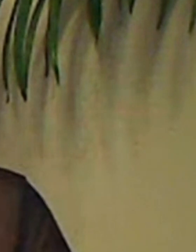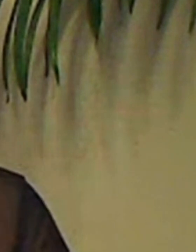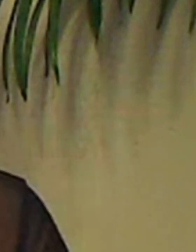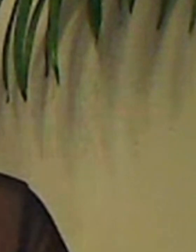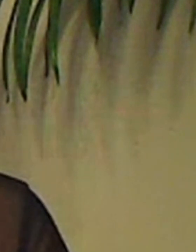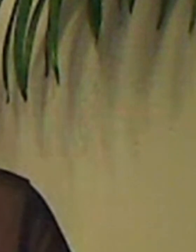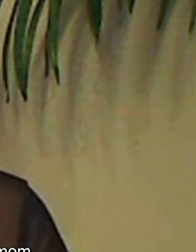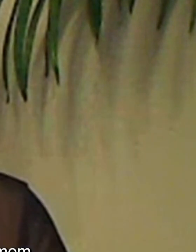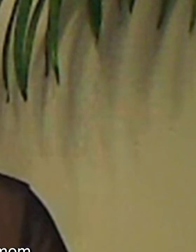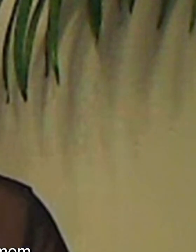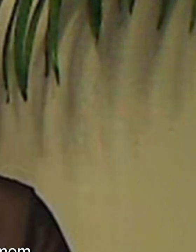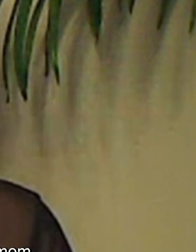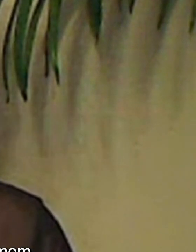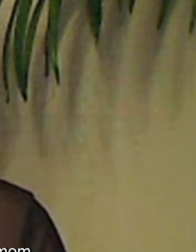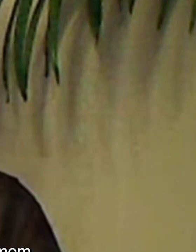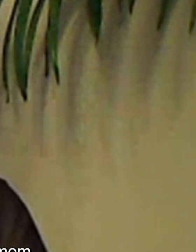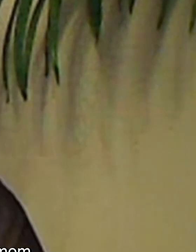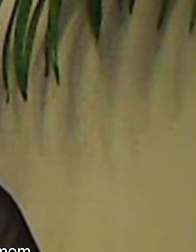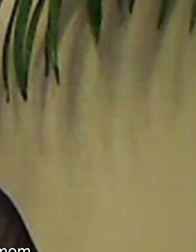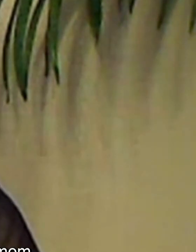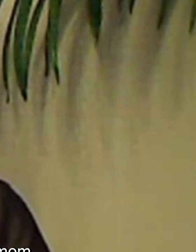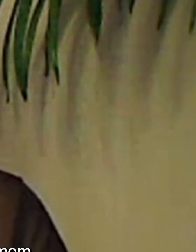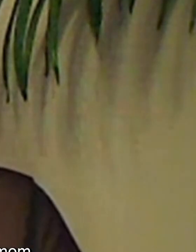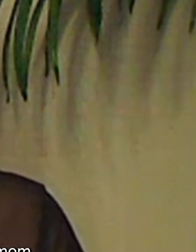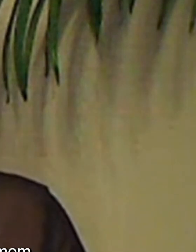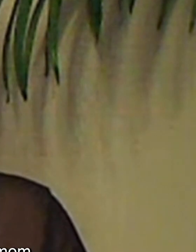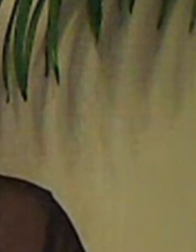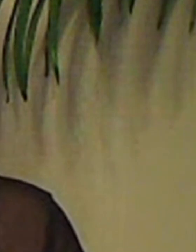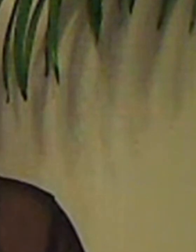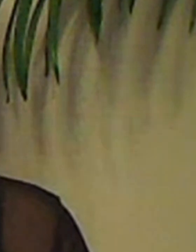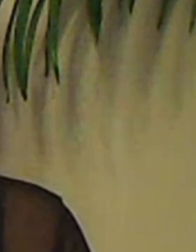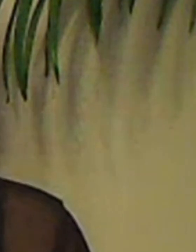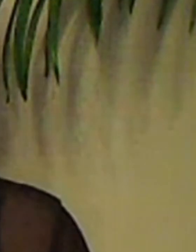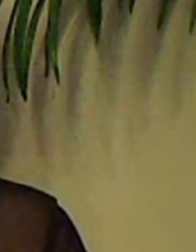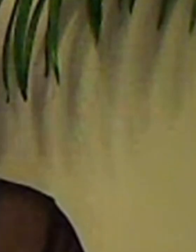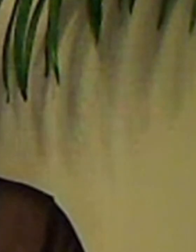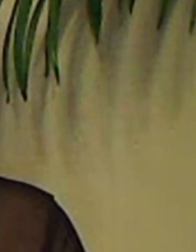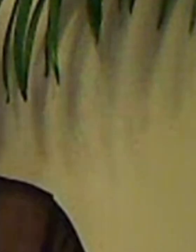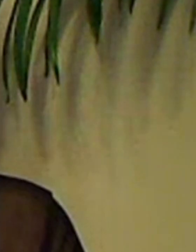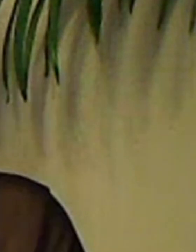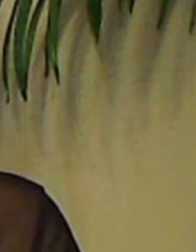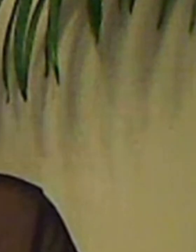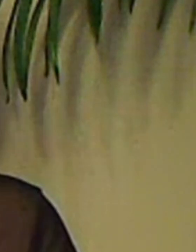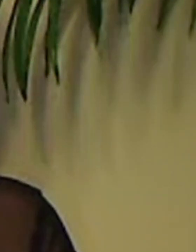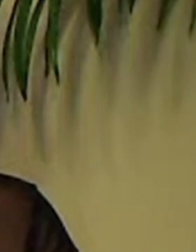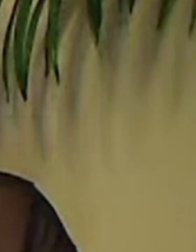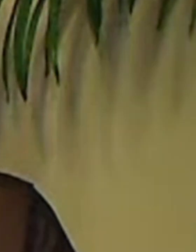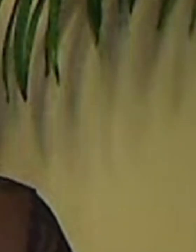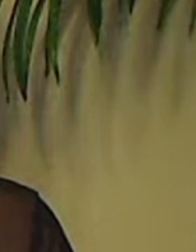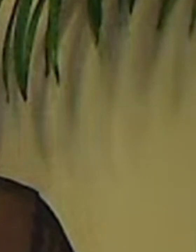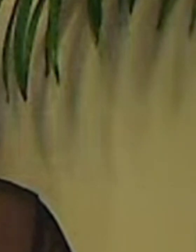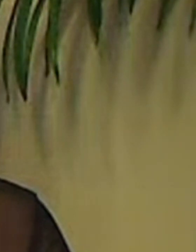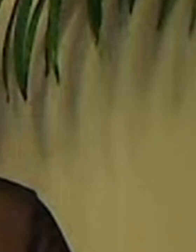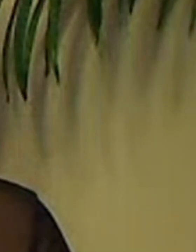Yeah, that's where I told my mom, especially my mom, but I told my parents